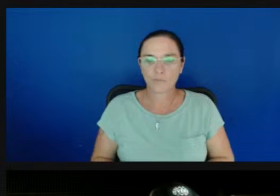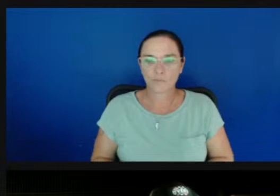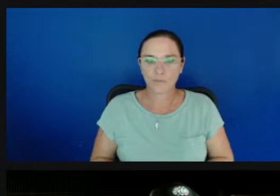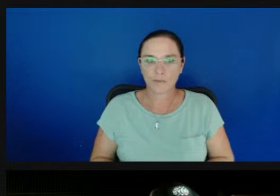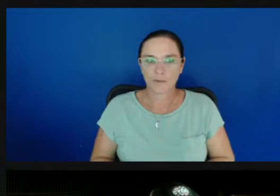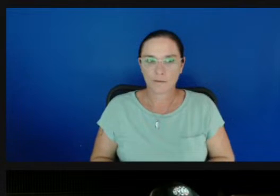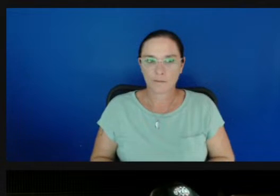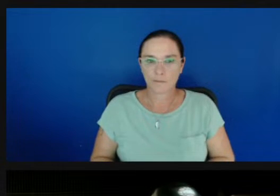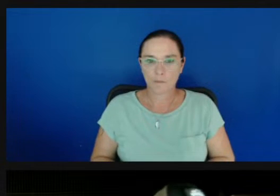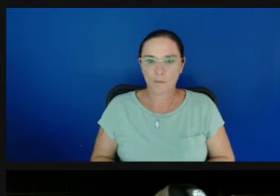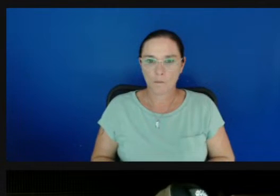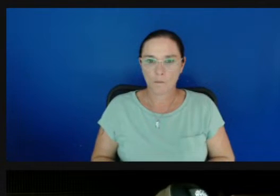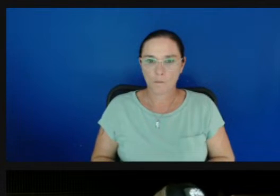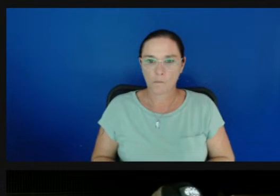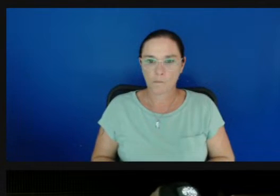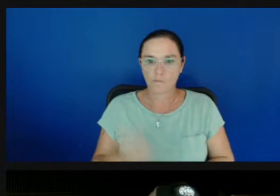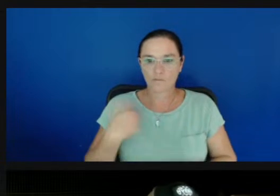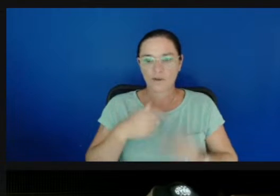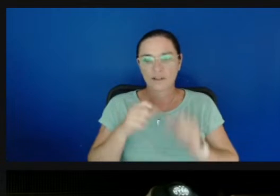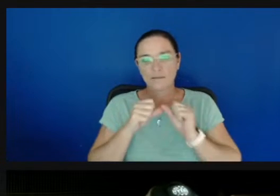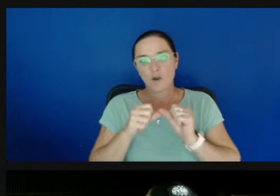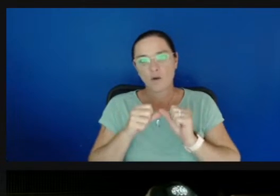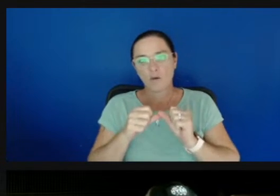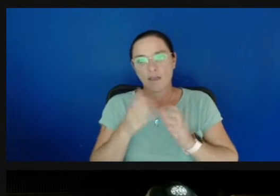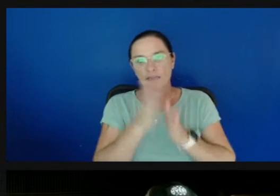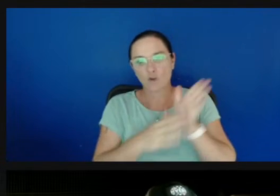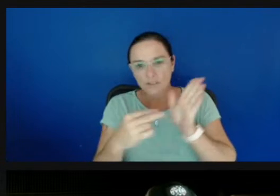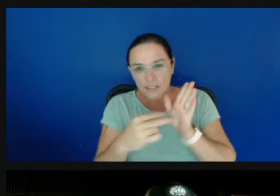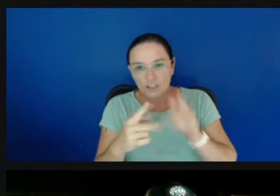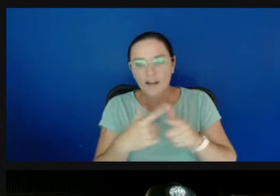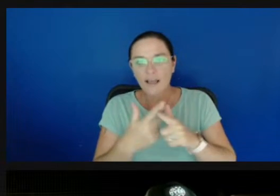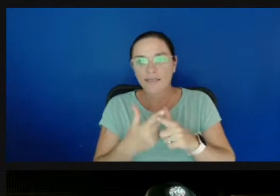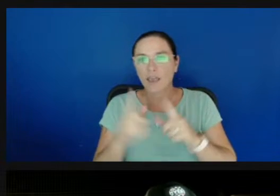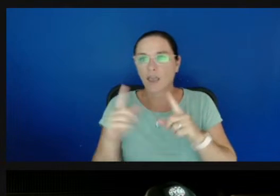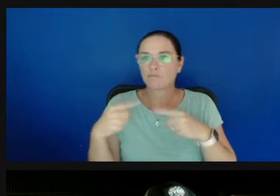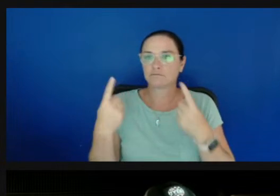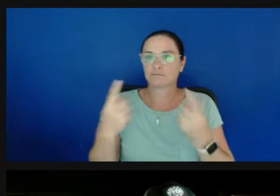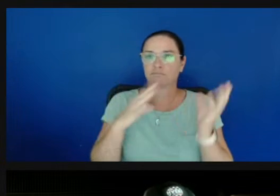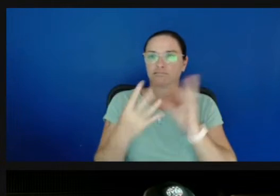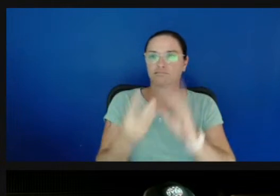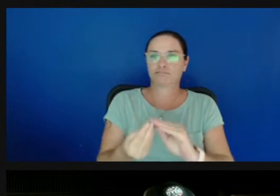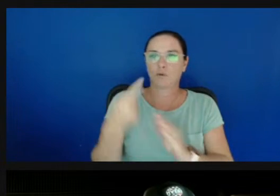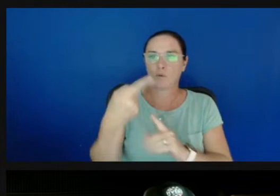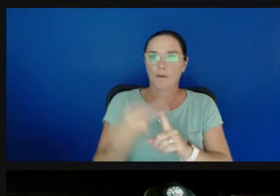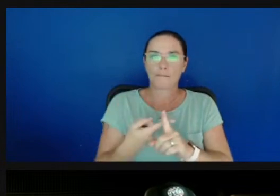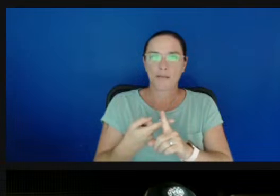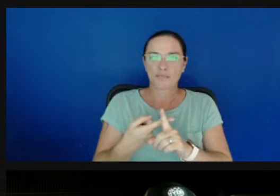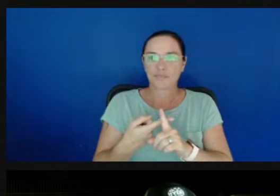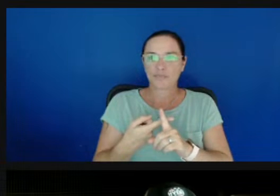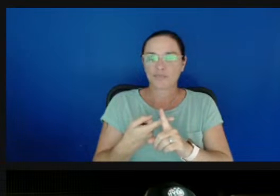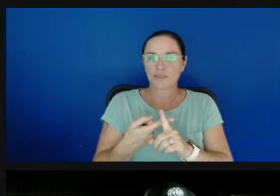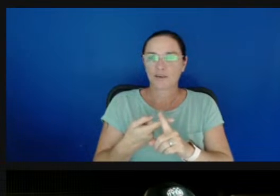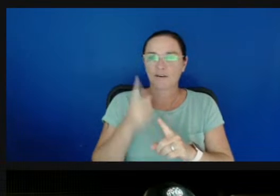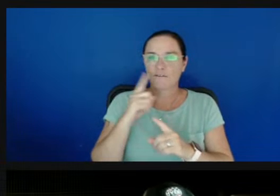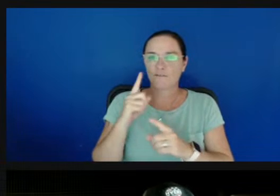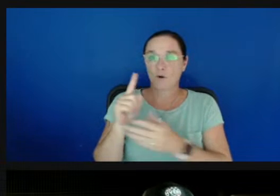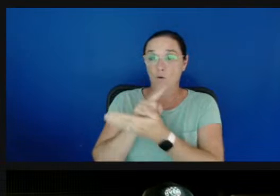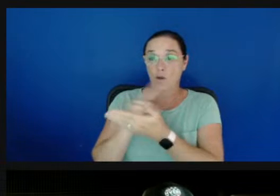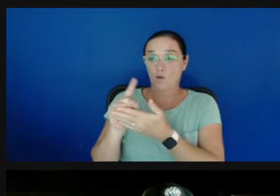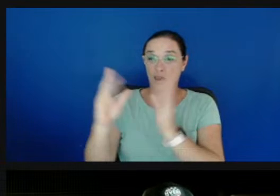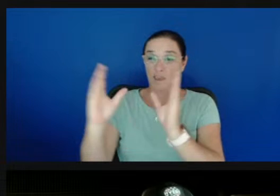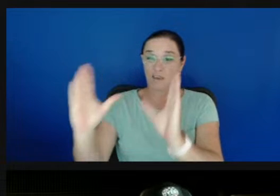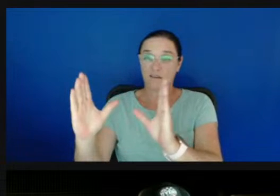So let's just keep going past the cross section. Here is the last month of tilt. So here's that our last week is about that much. We saw the